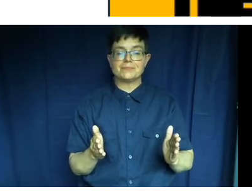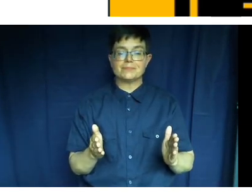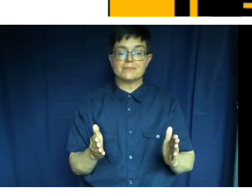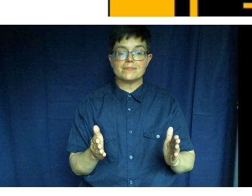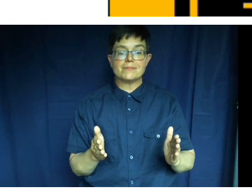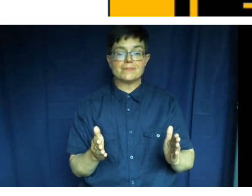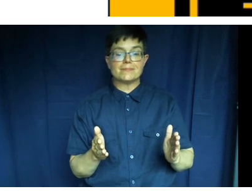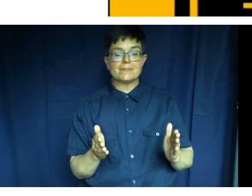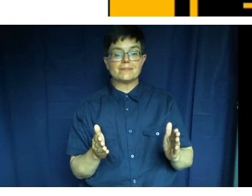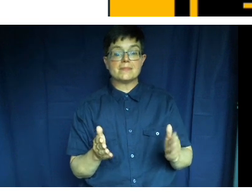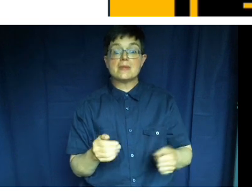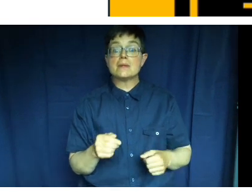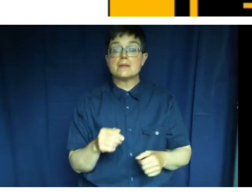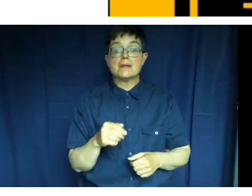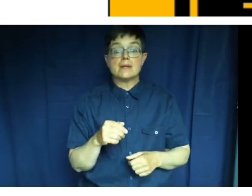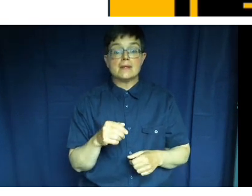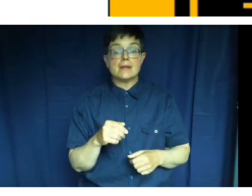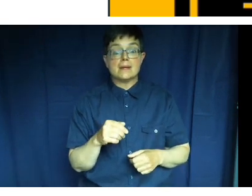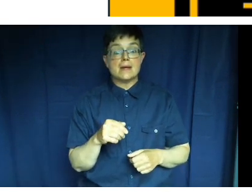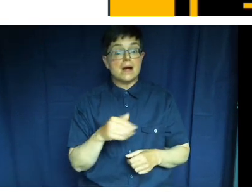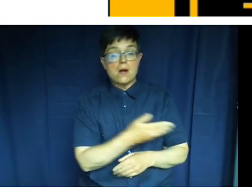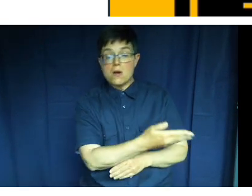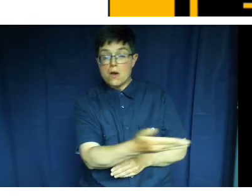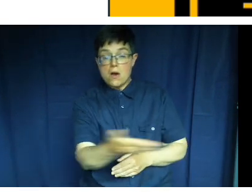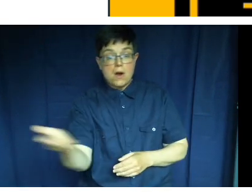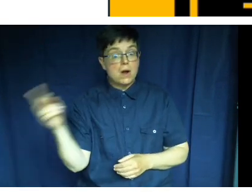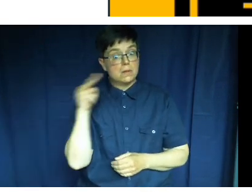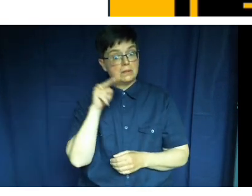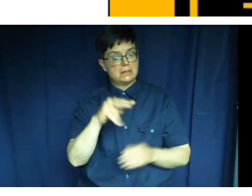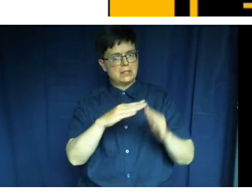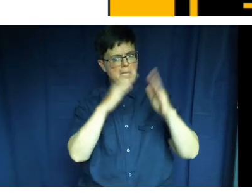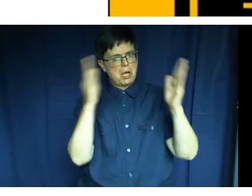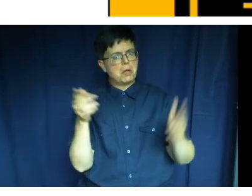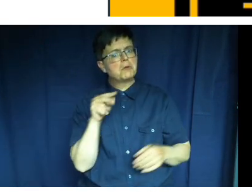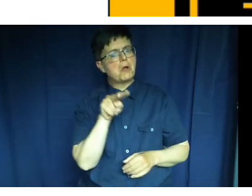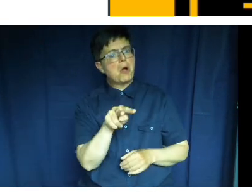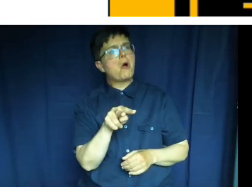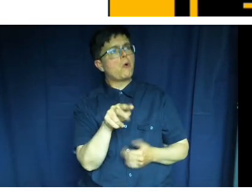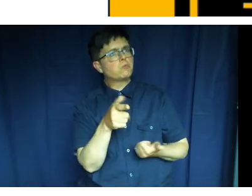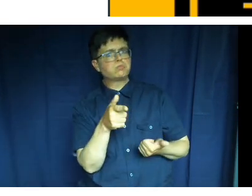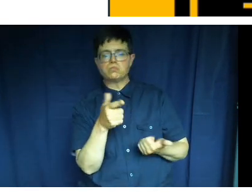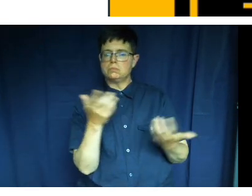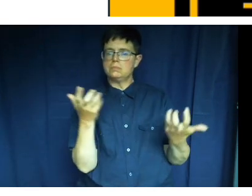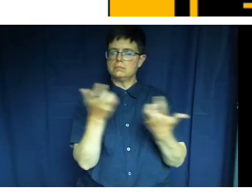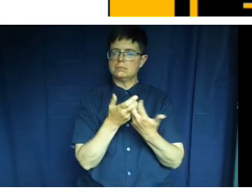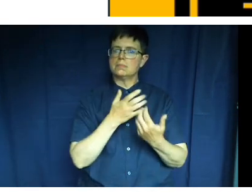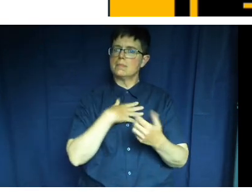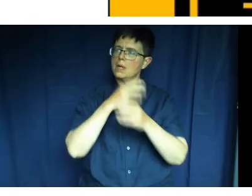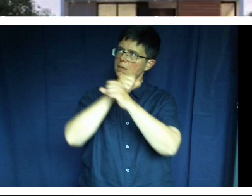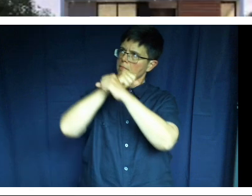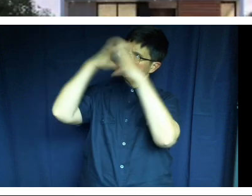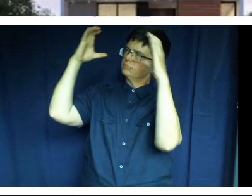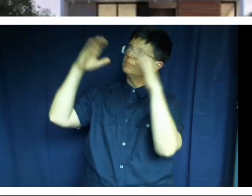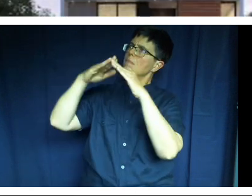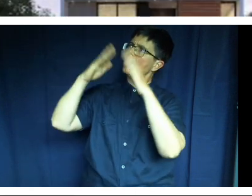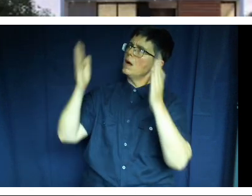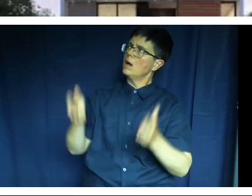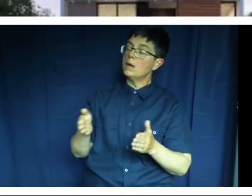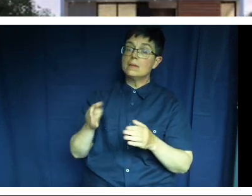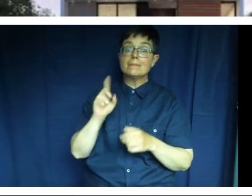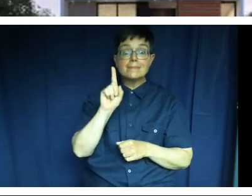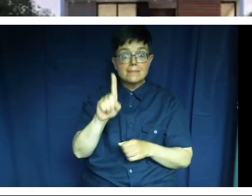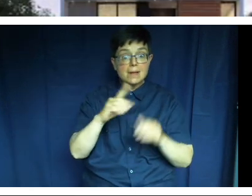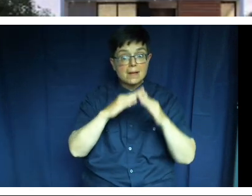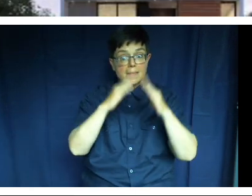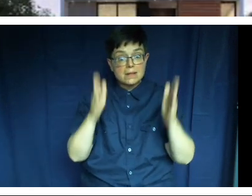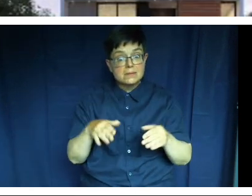a house. Everybody that would be presented with this idea would recognize this as the idea of house. But what